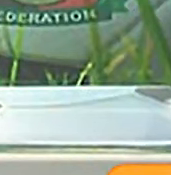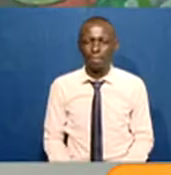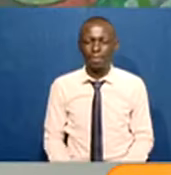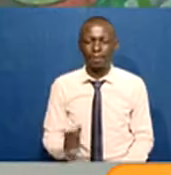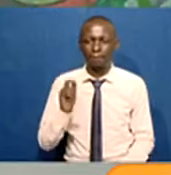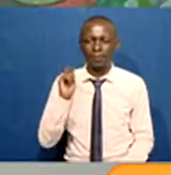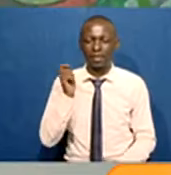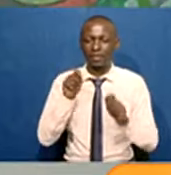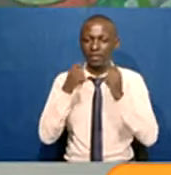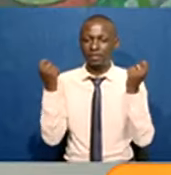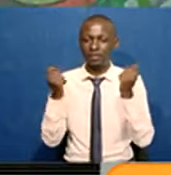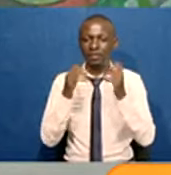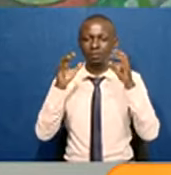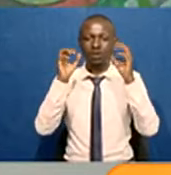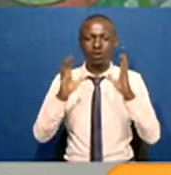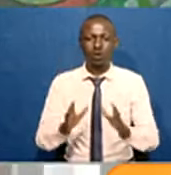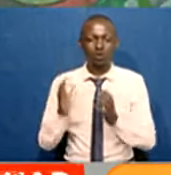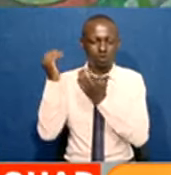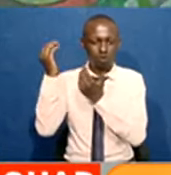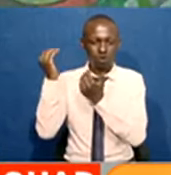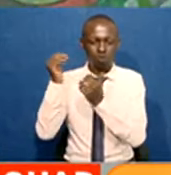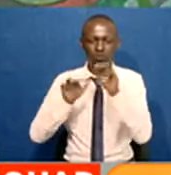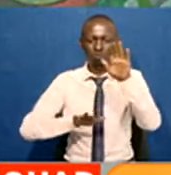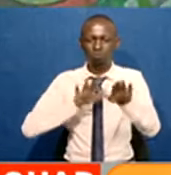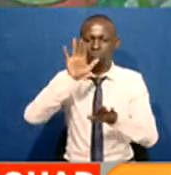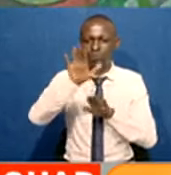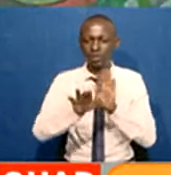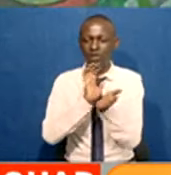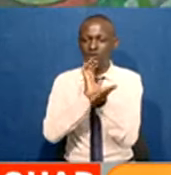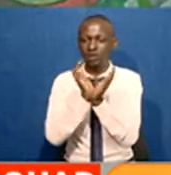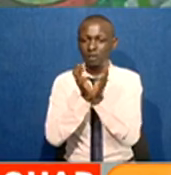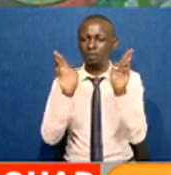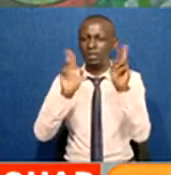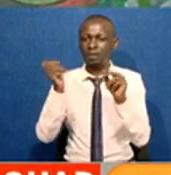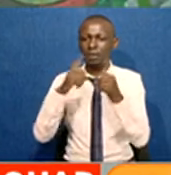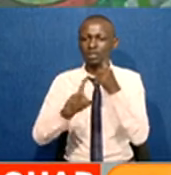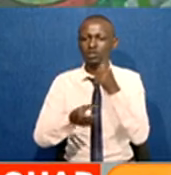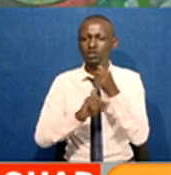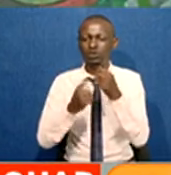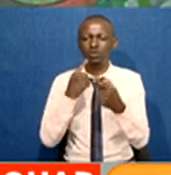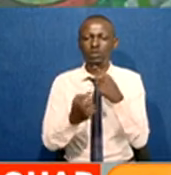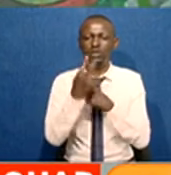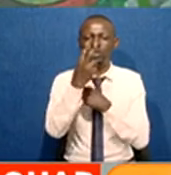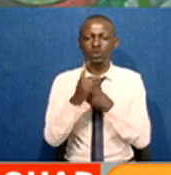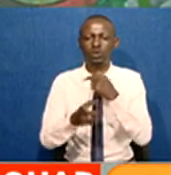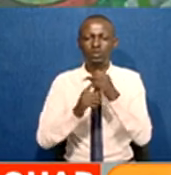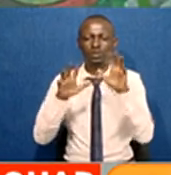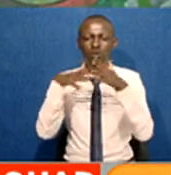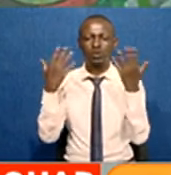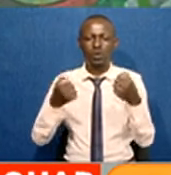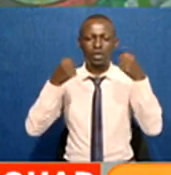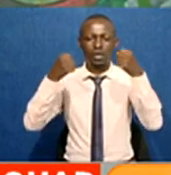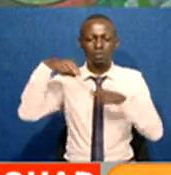Harambee Stars coach Engin Firat is hopeful that the Nyayo National Stadium will be ready in June for the 2026 World Cup